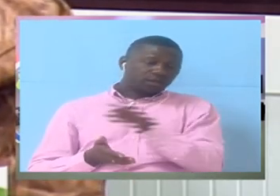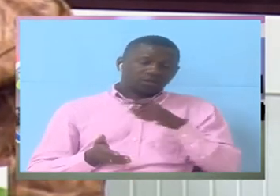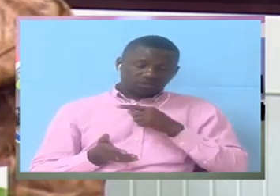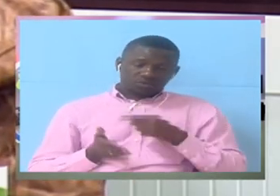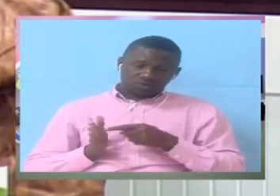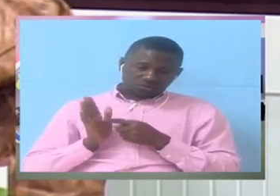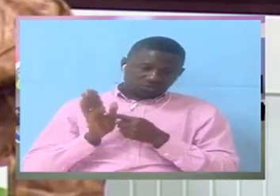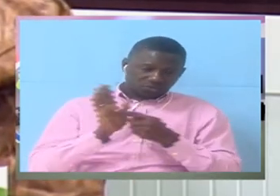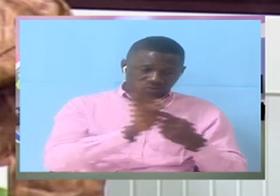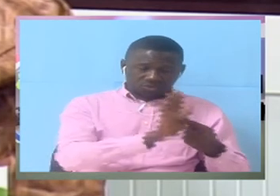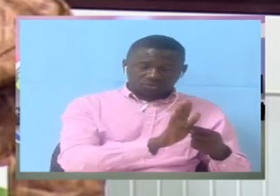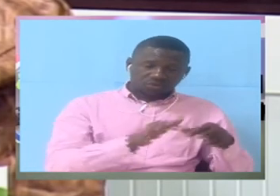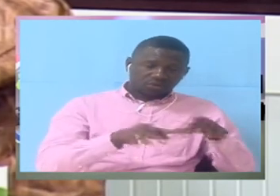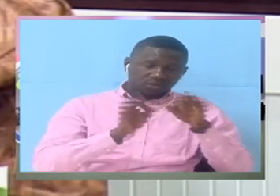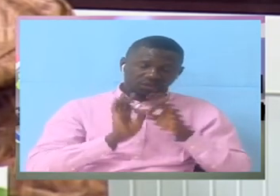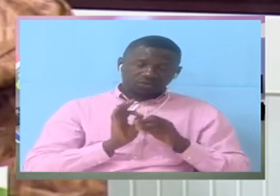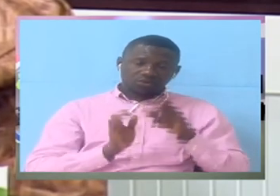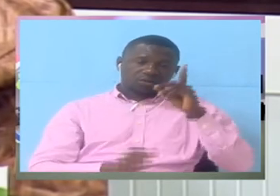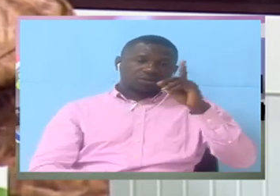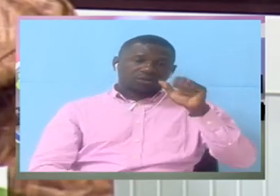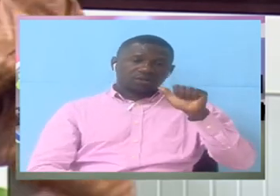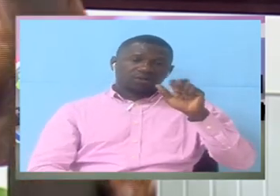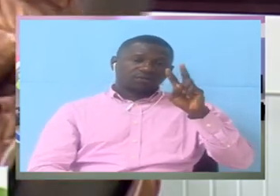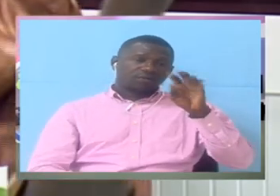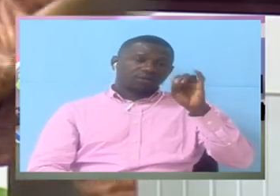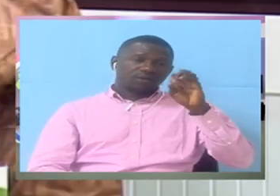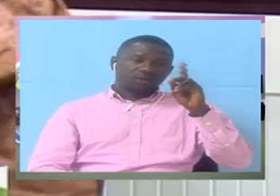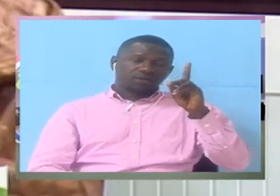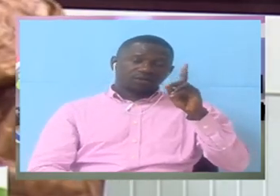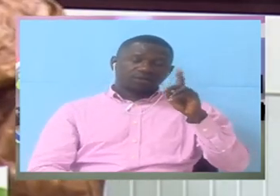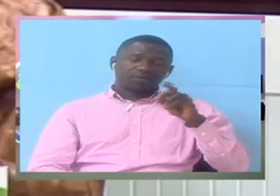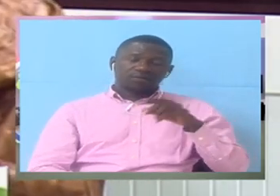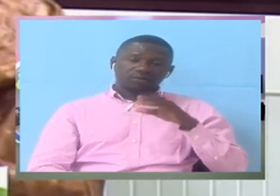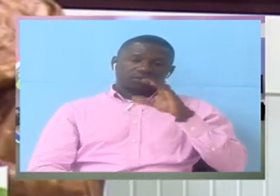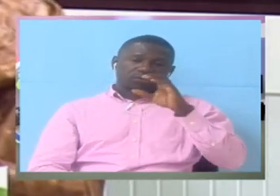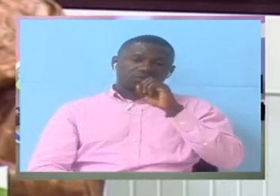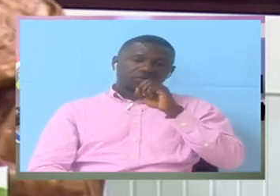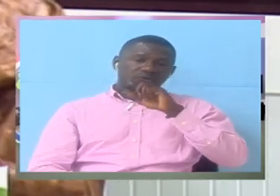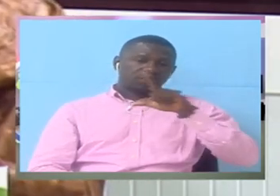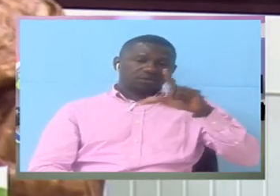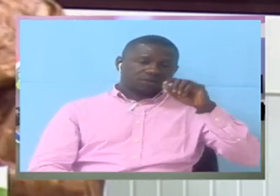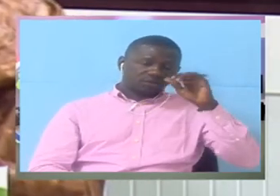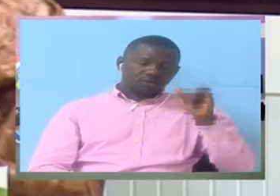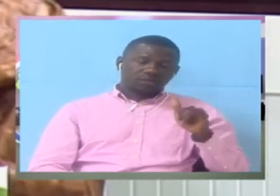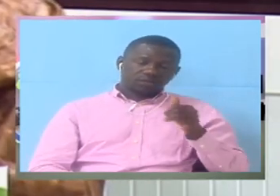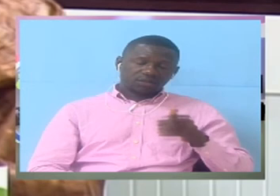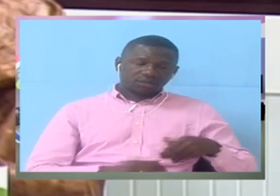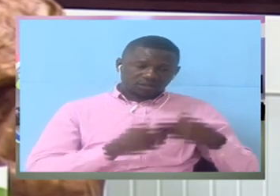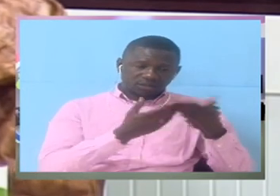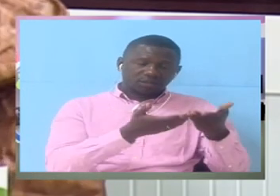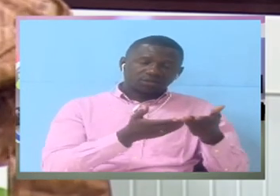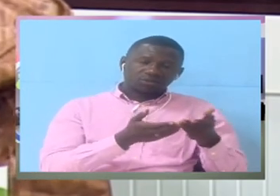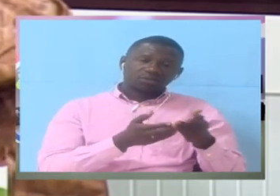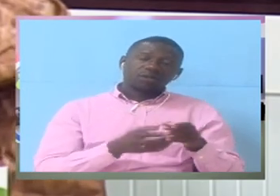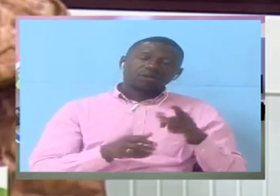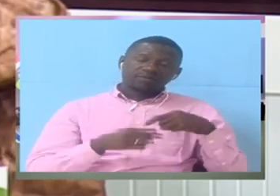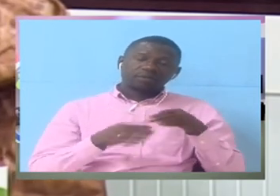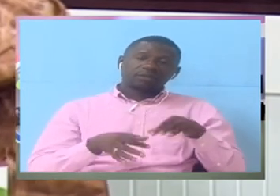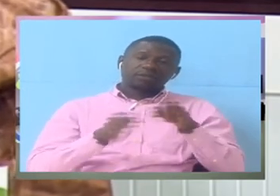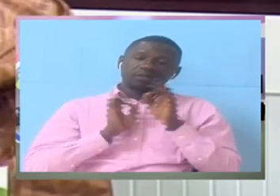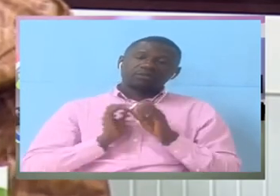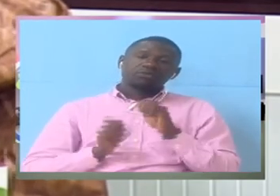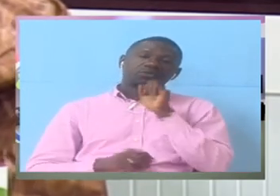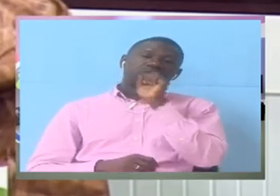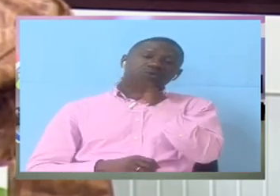letter, they will take it to David Colley and he will look at it. And then they will take it to your family. And what all